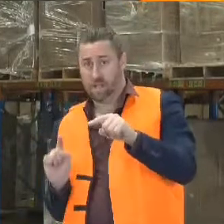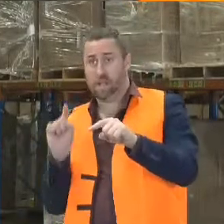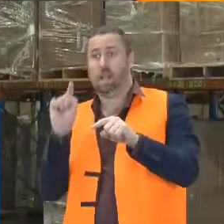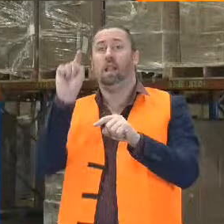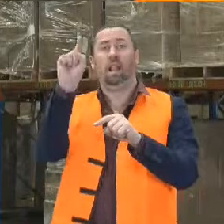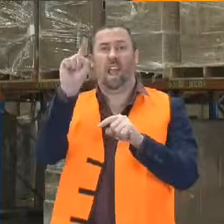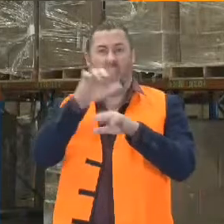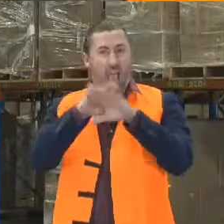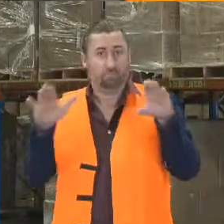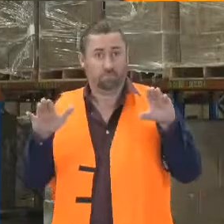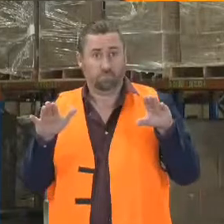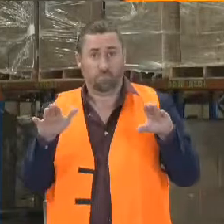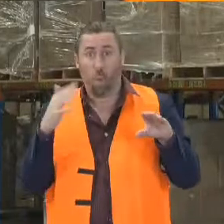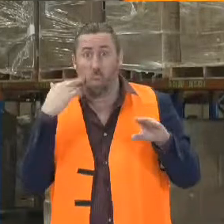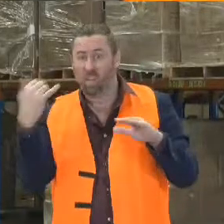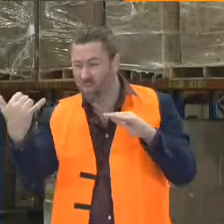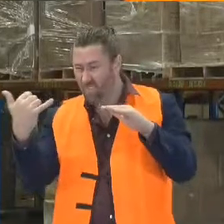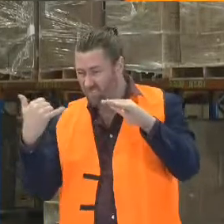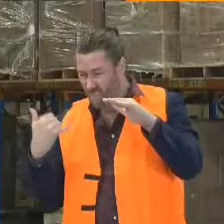Yeah.